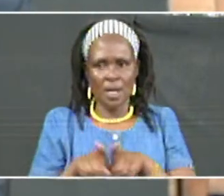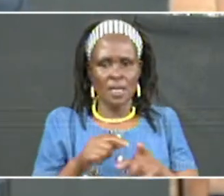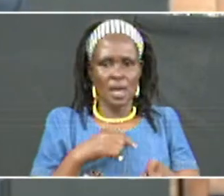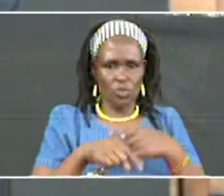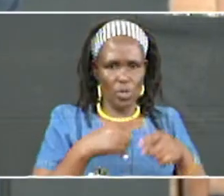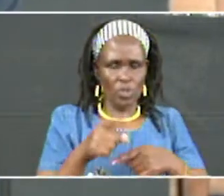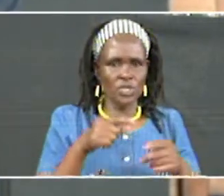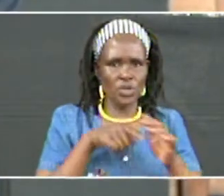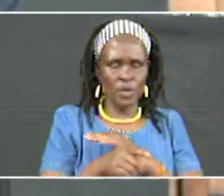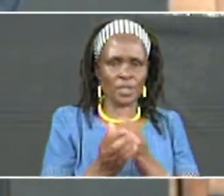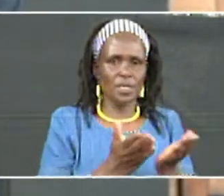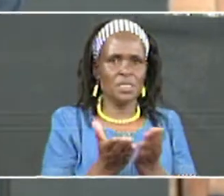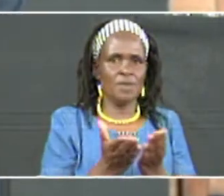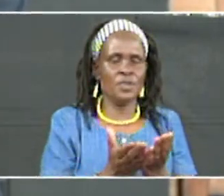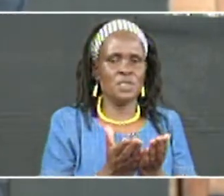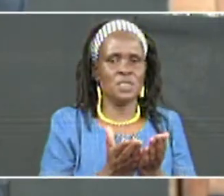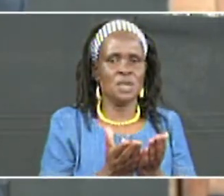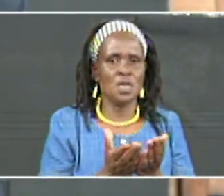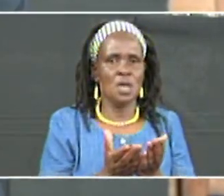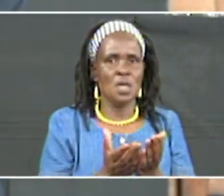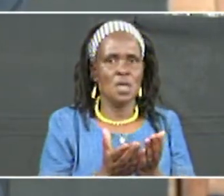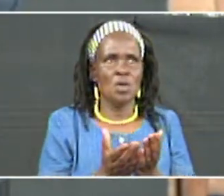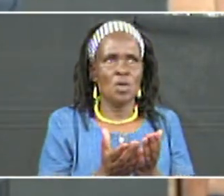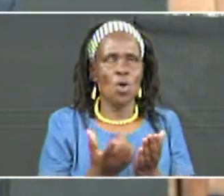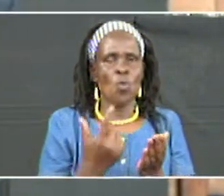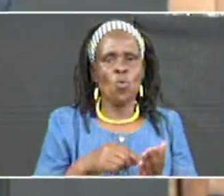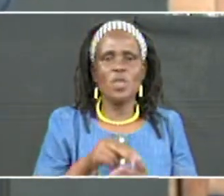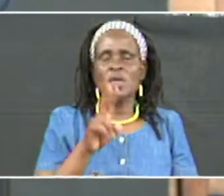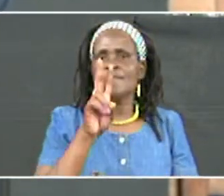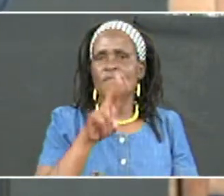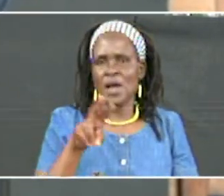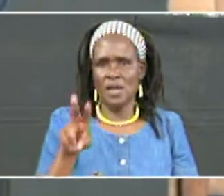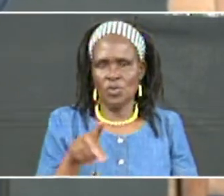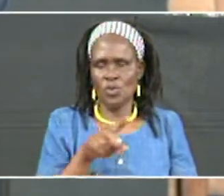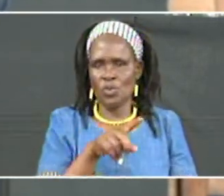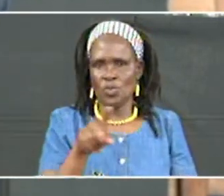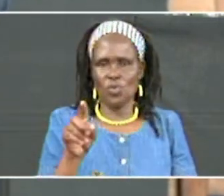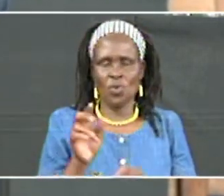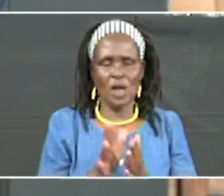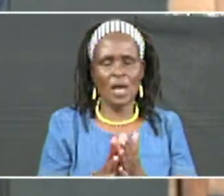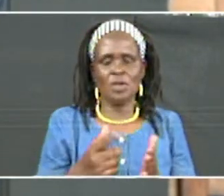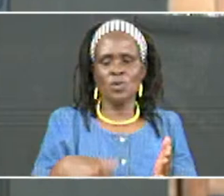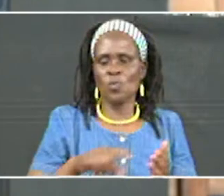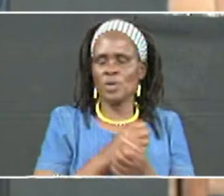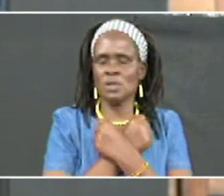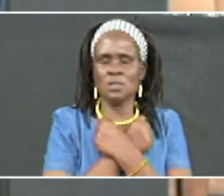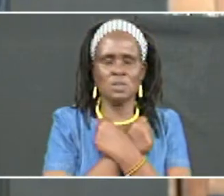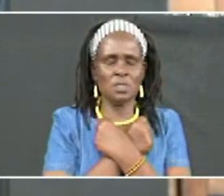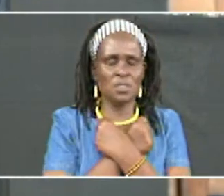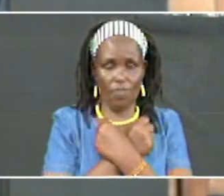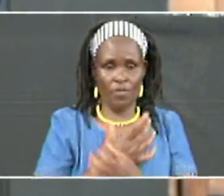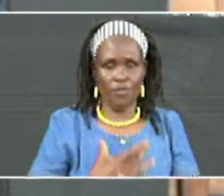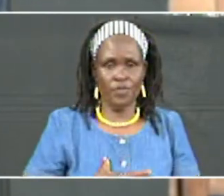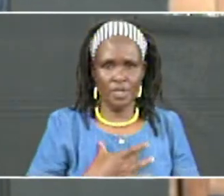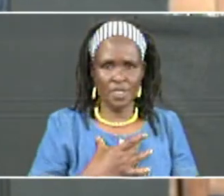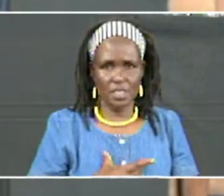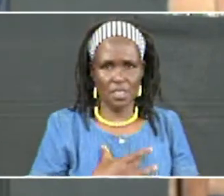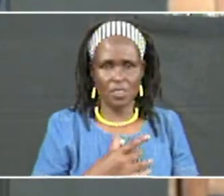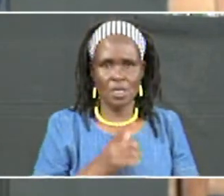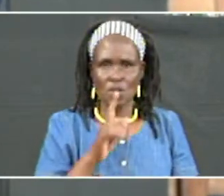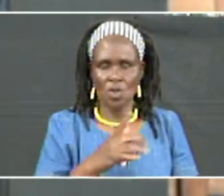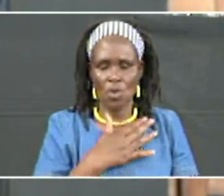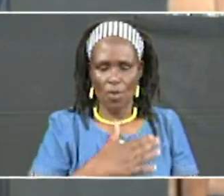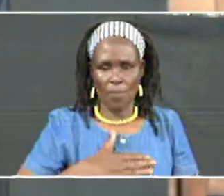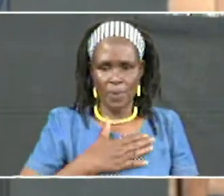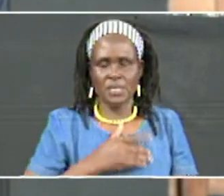service. We value you. And we love visitors. So please, at the end